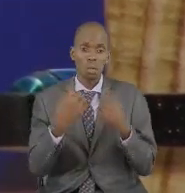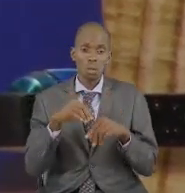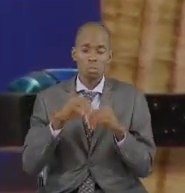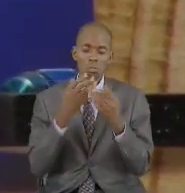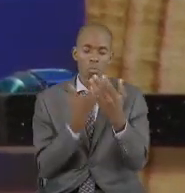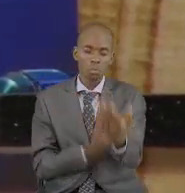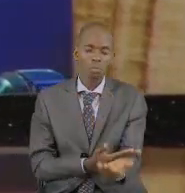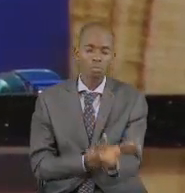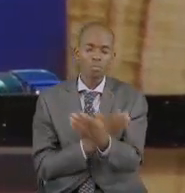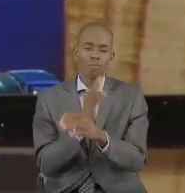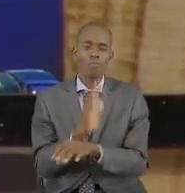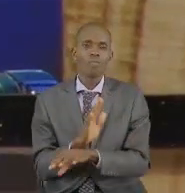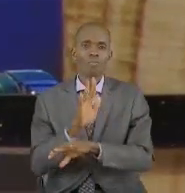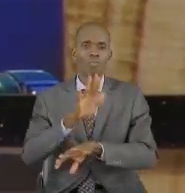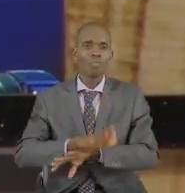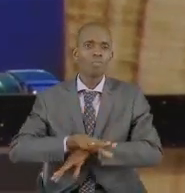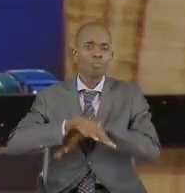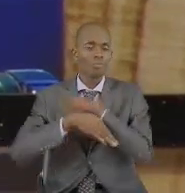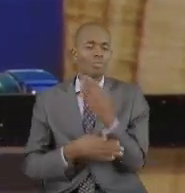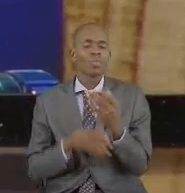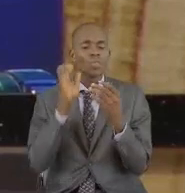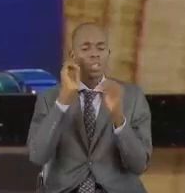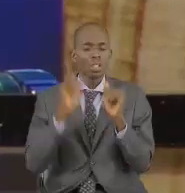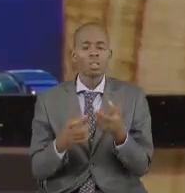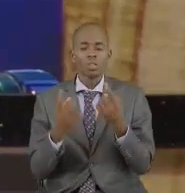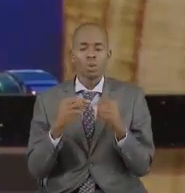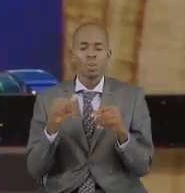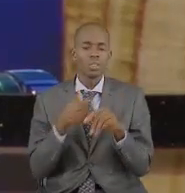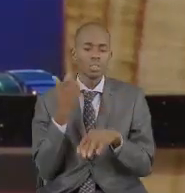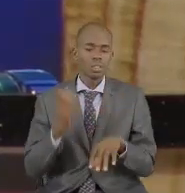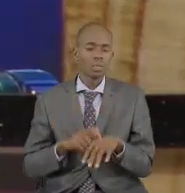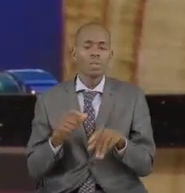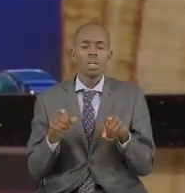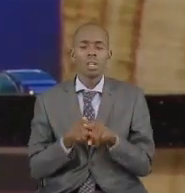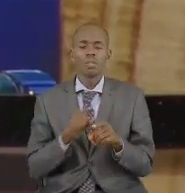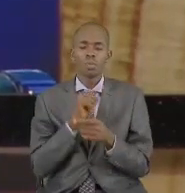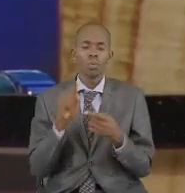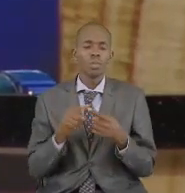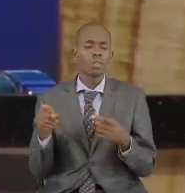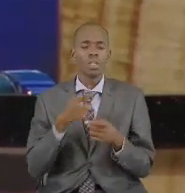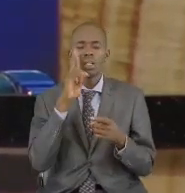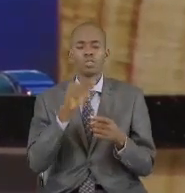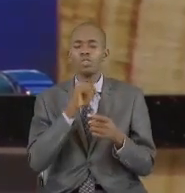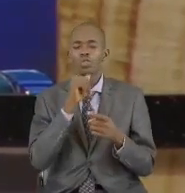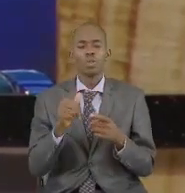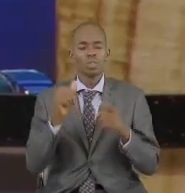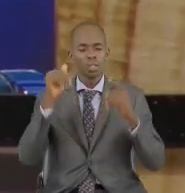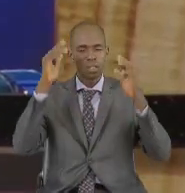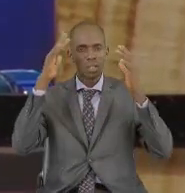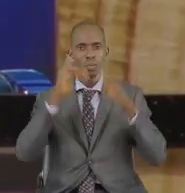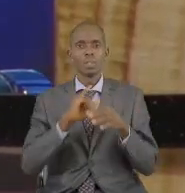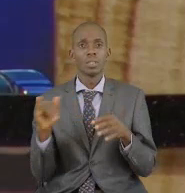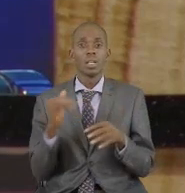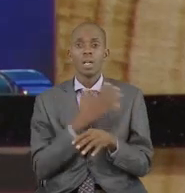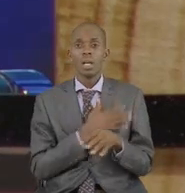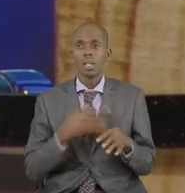any time, suddenly, as when you were not expecting. And at midnight,